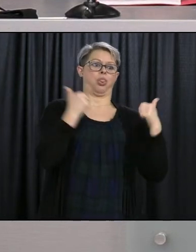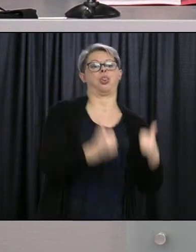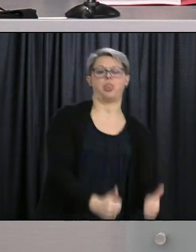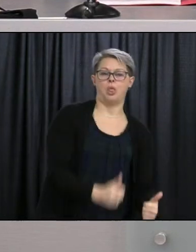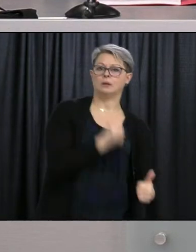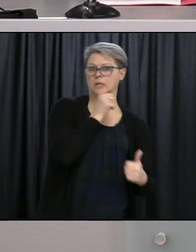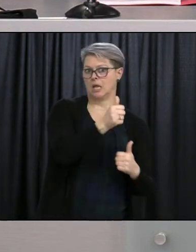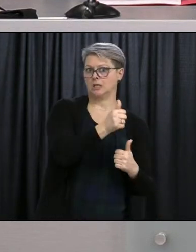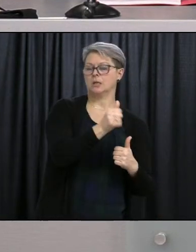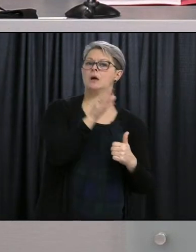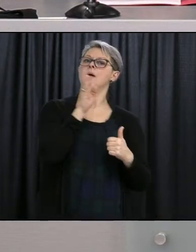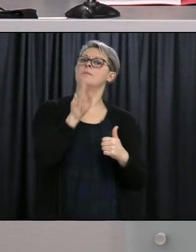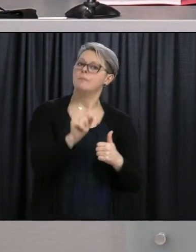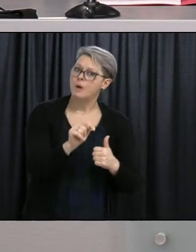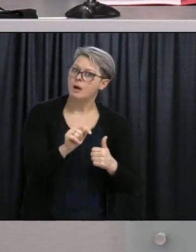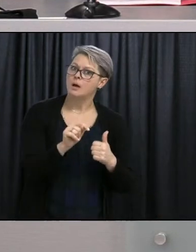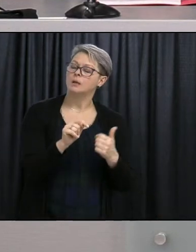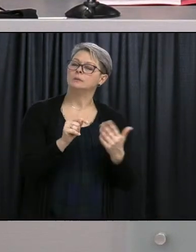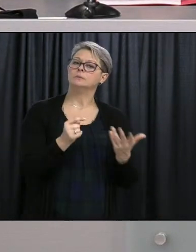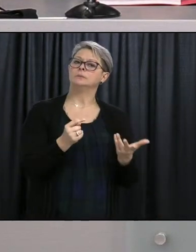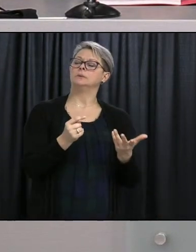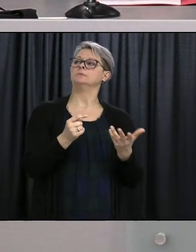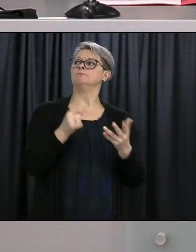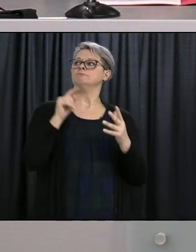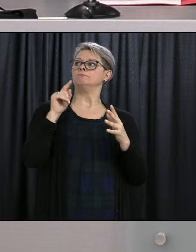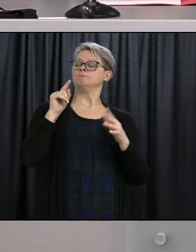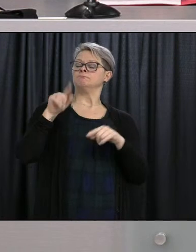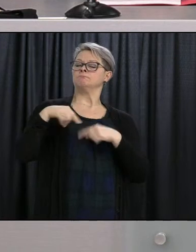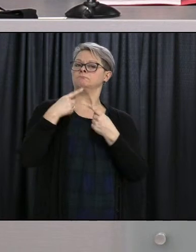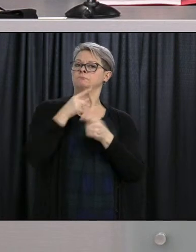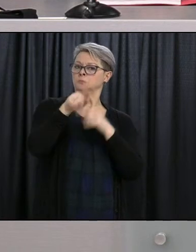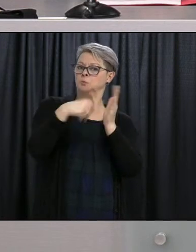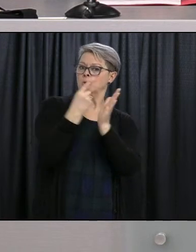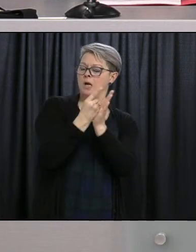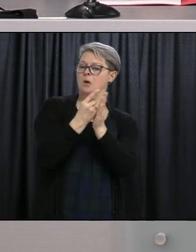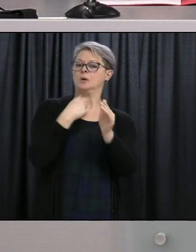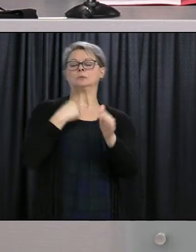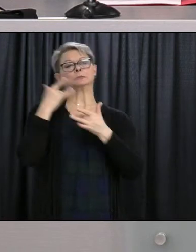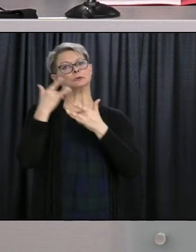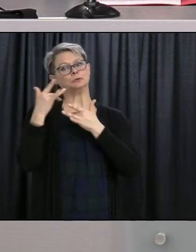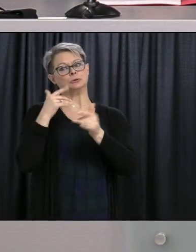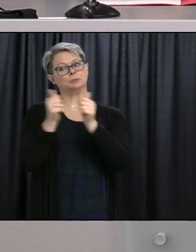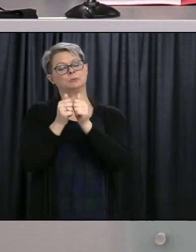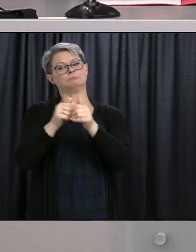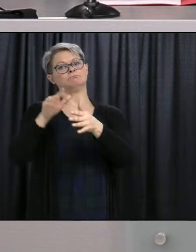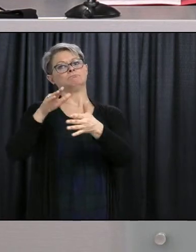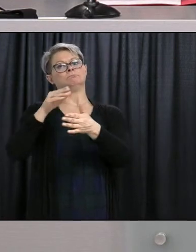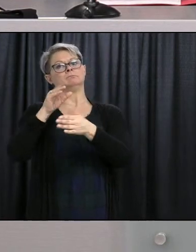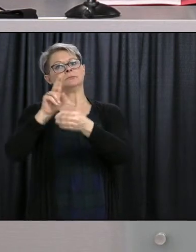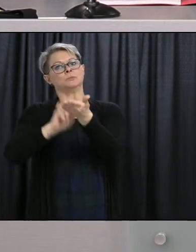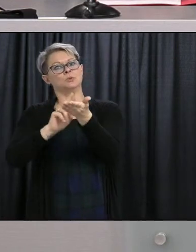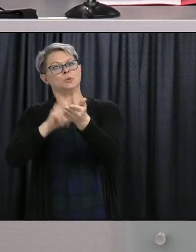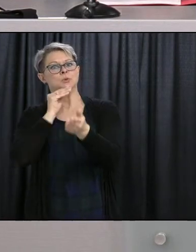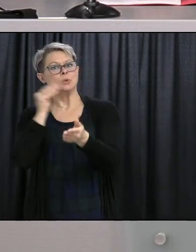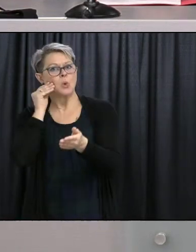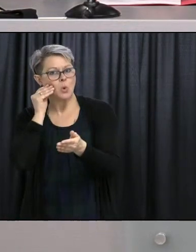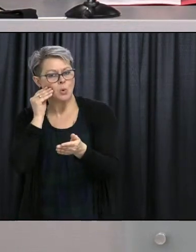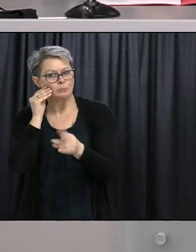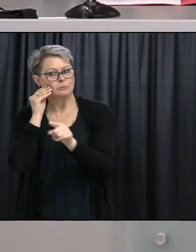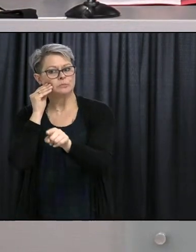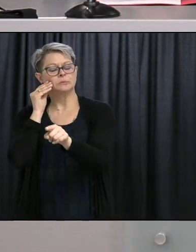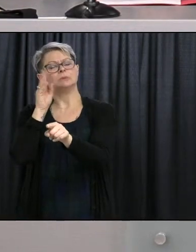are most vulnerable, and this has come up here in the last hour or so, the long-term care homes, I might have missed it, but is